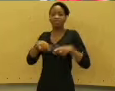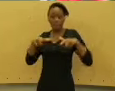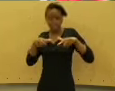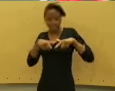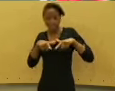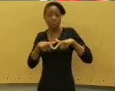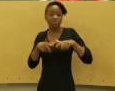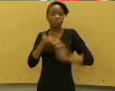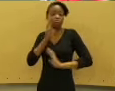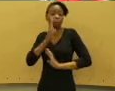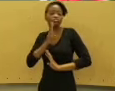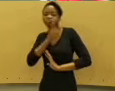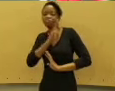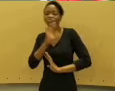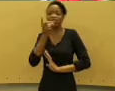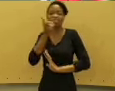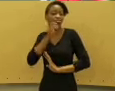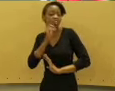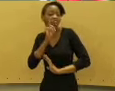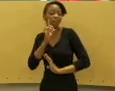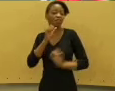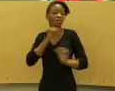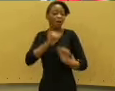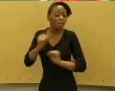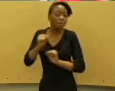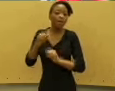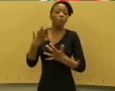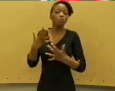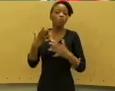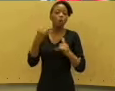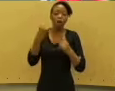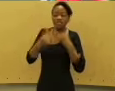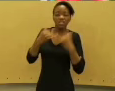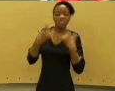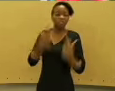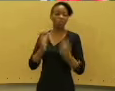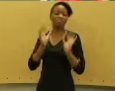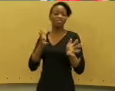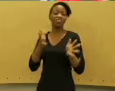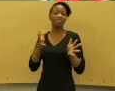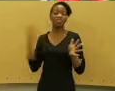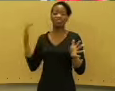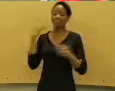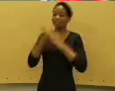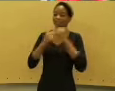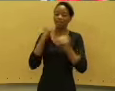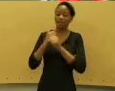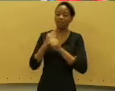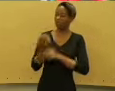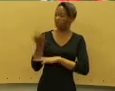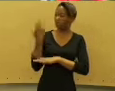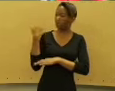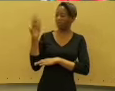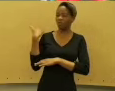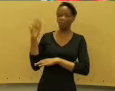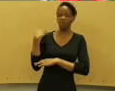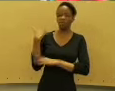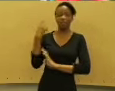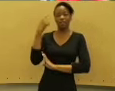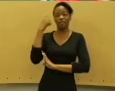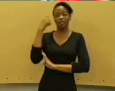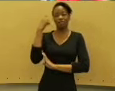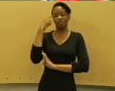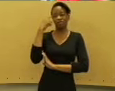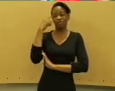So this is you, and you've owned your body all these years, and people think it's appropriate for you to go